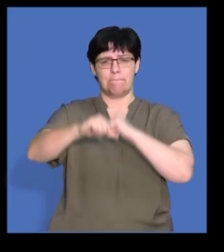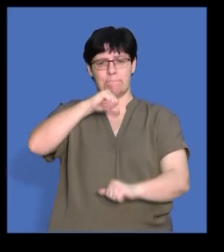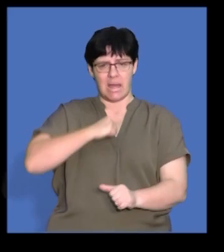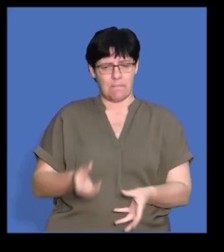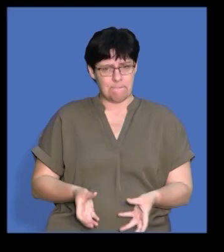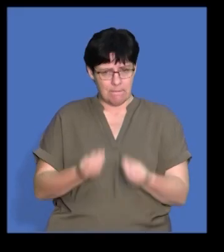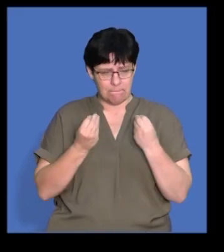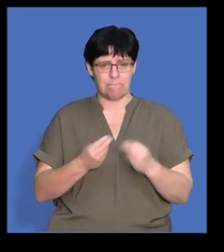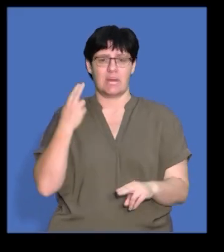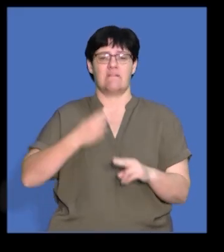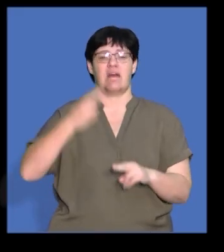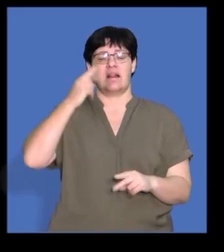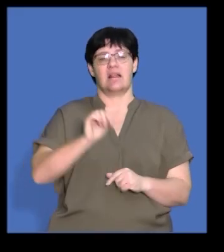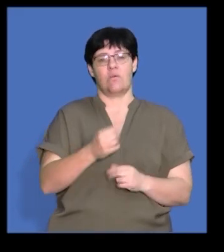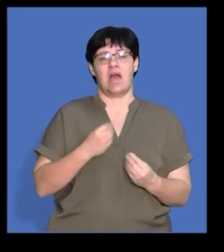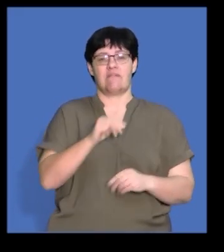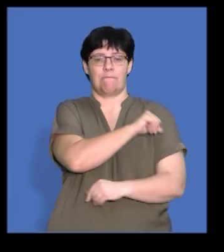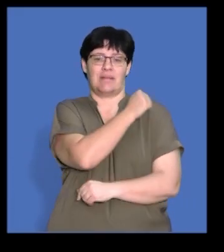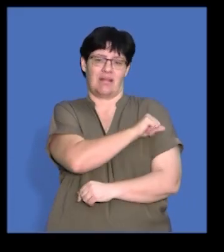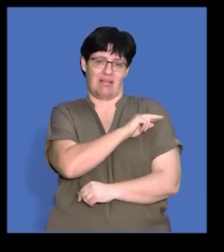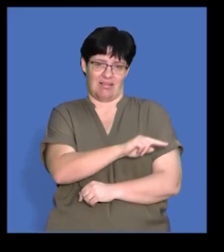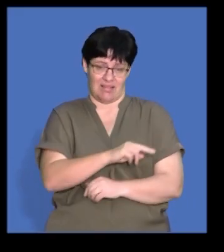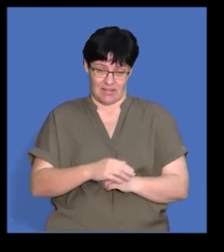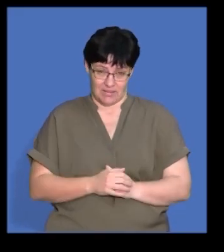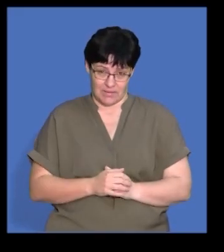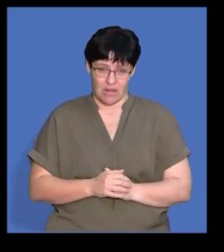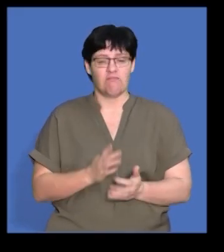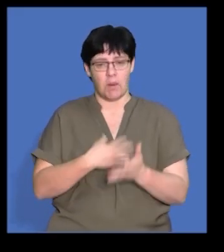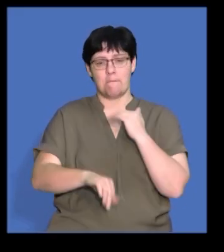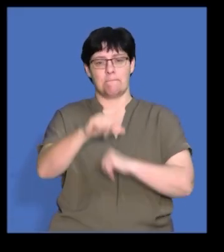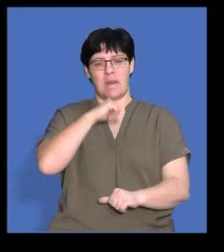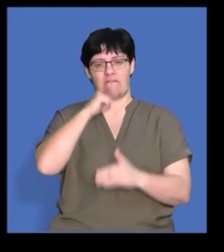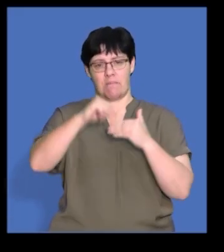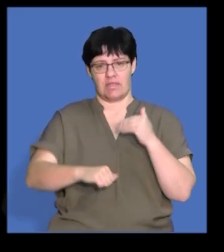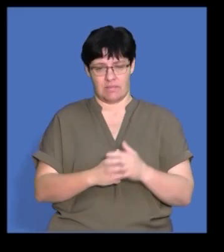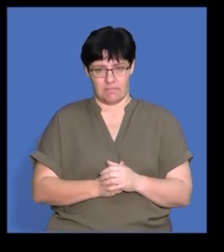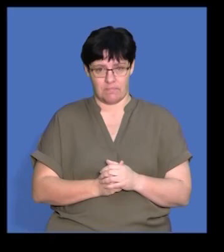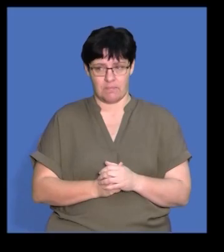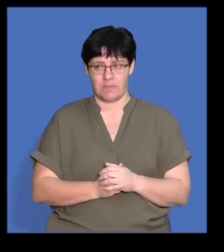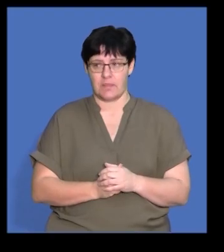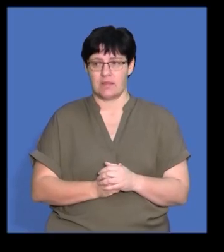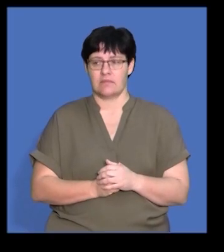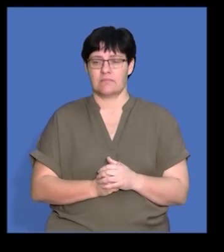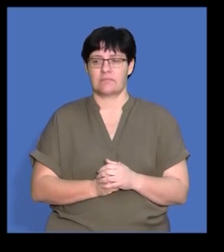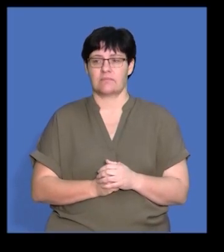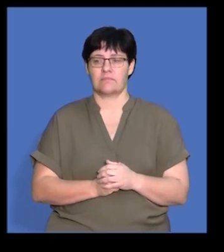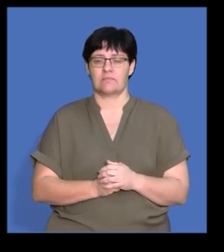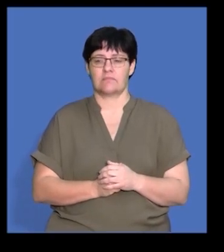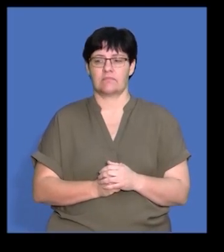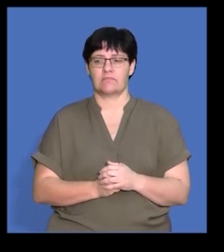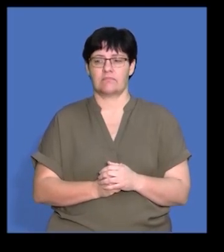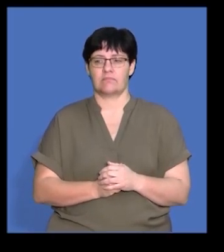get, and finally our medical scheme tax rebate for the month. So let's go through